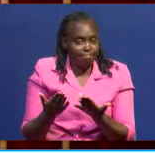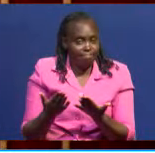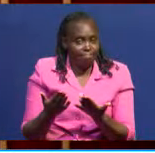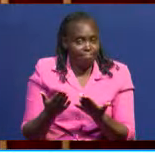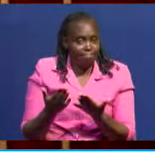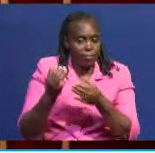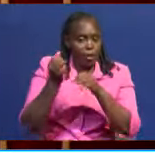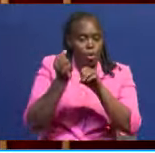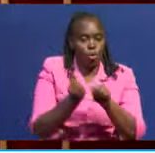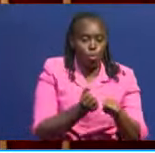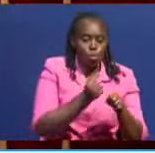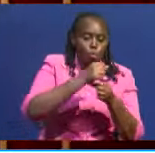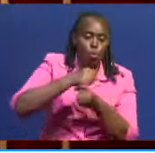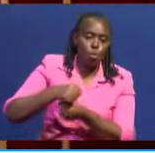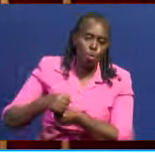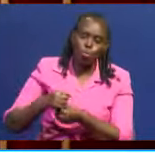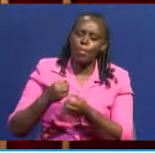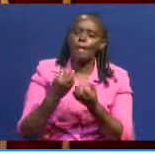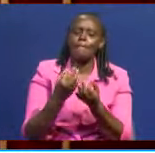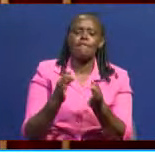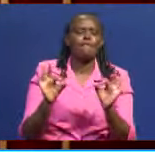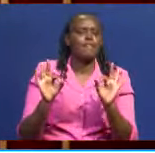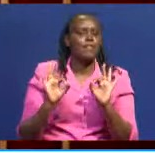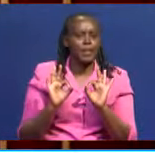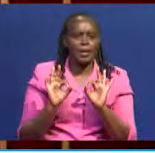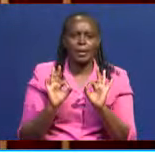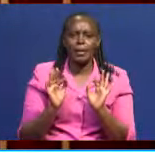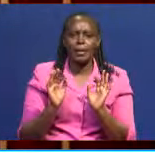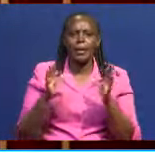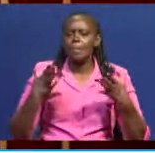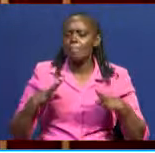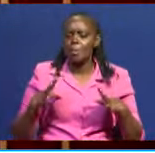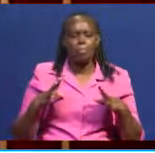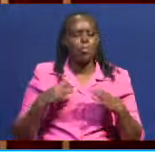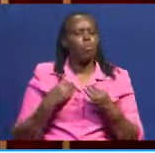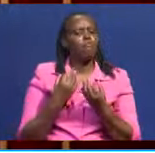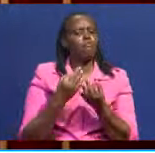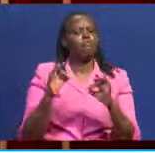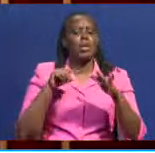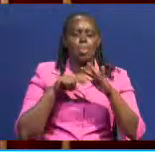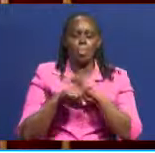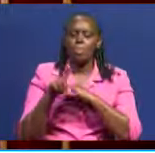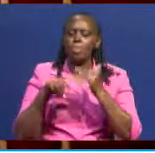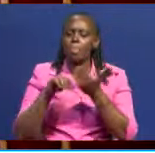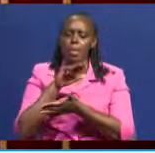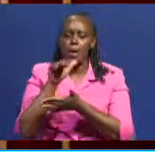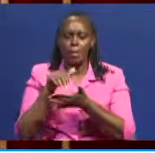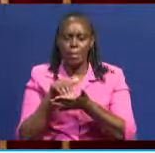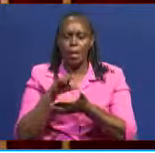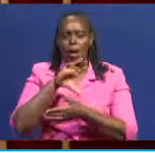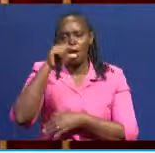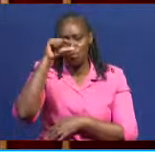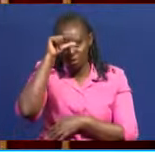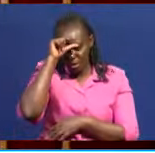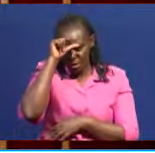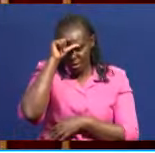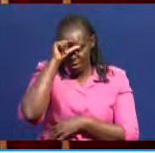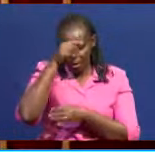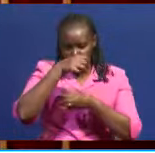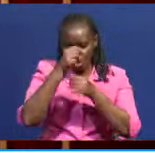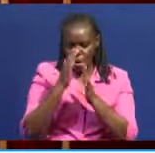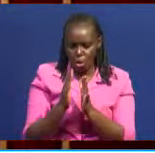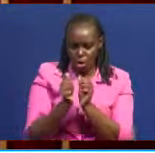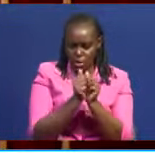the Uhuru Park to be free to the public, and maybe Central Park, Nairobi County government with the